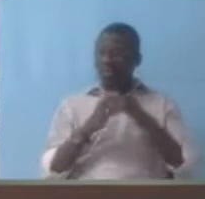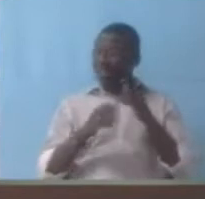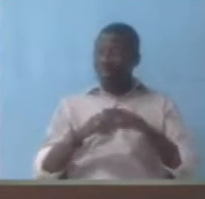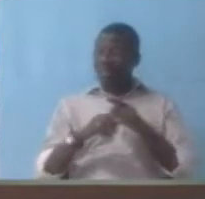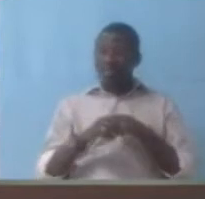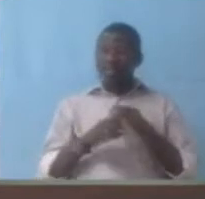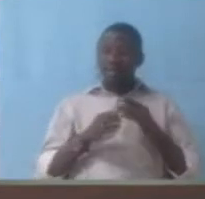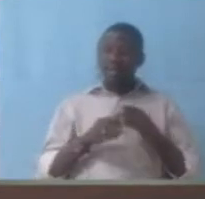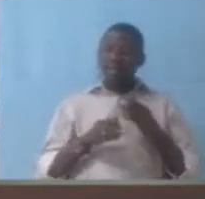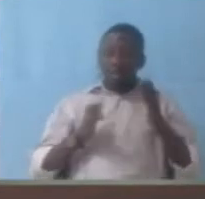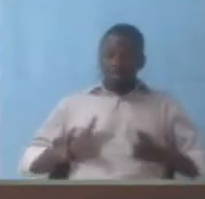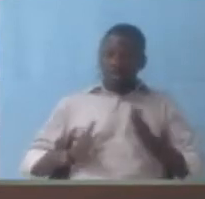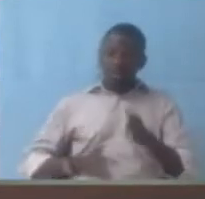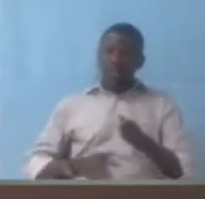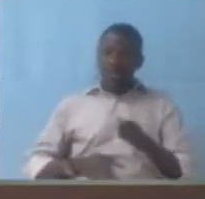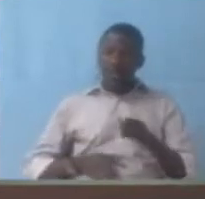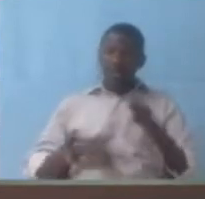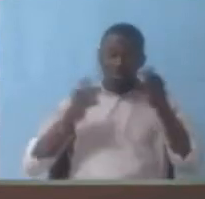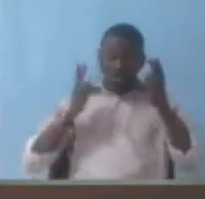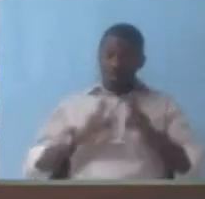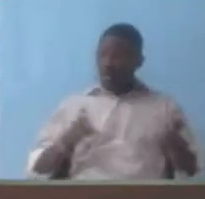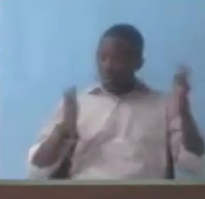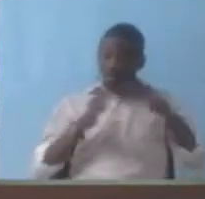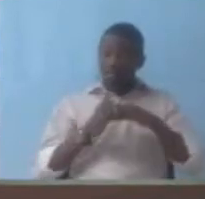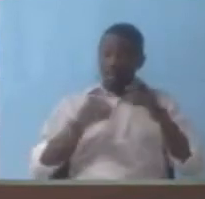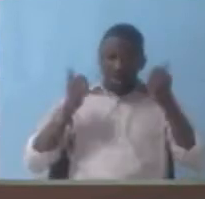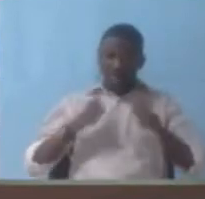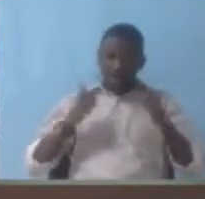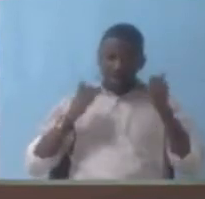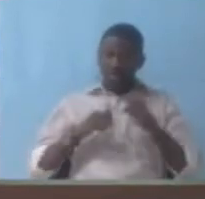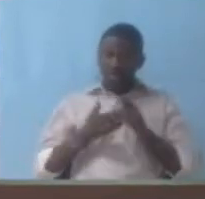in force, the